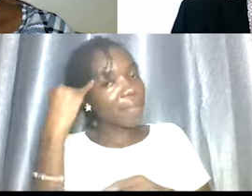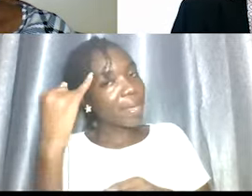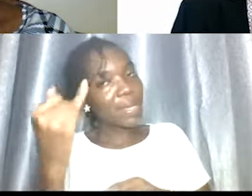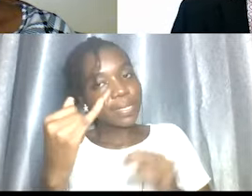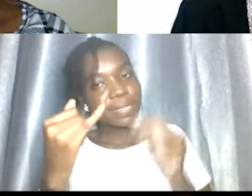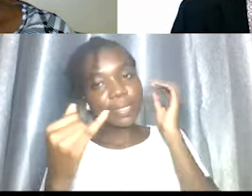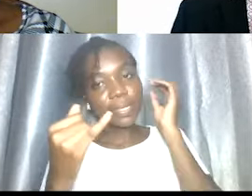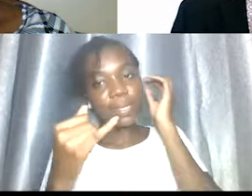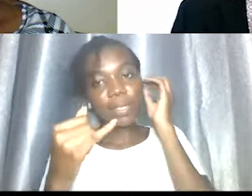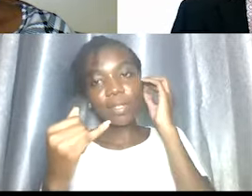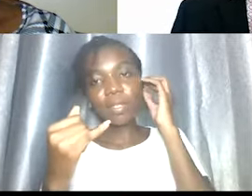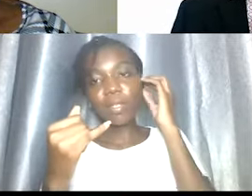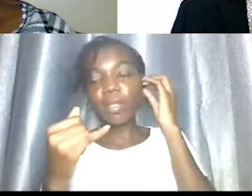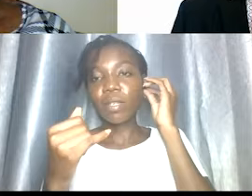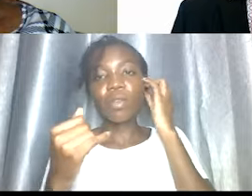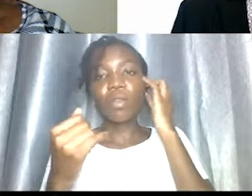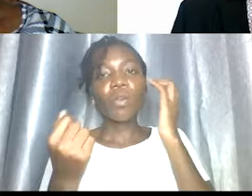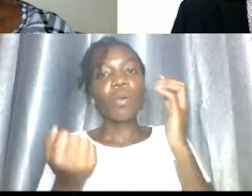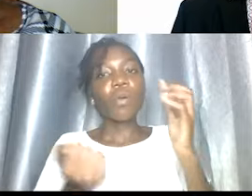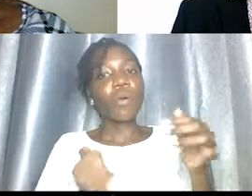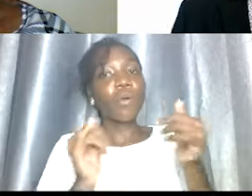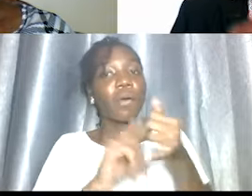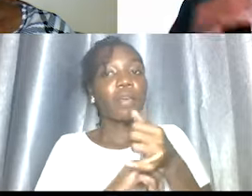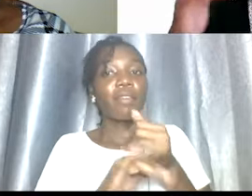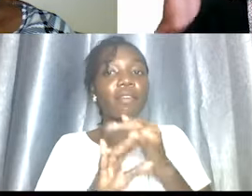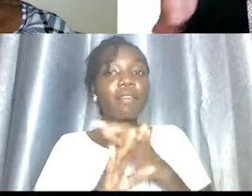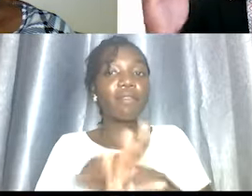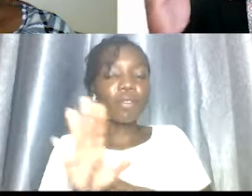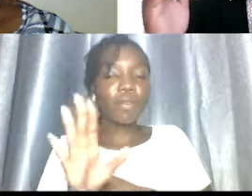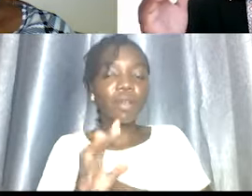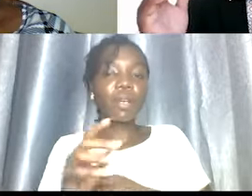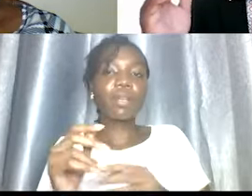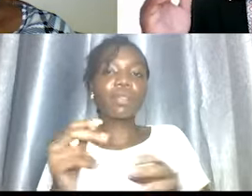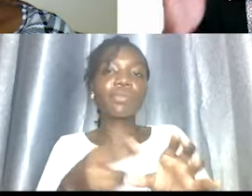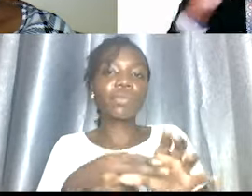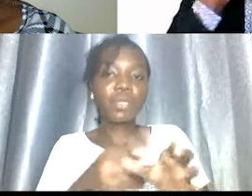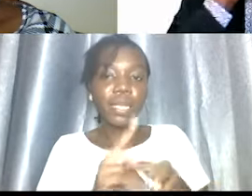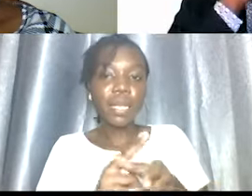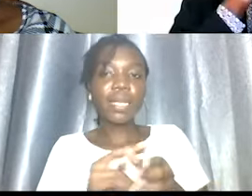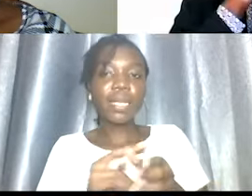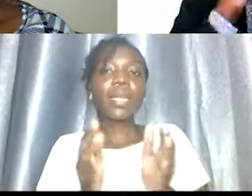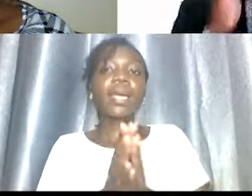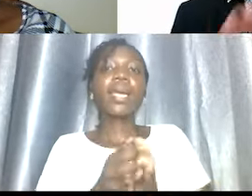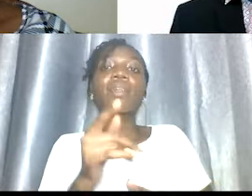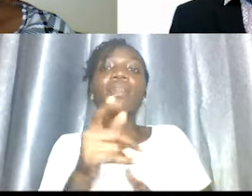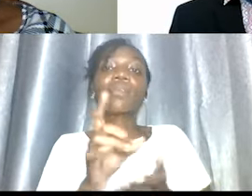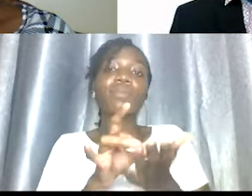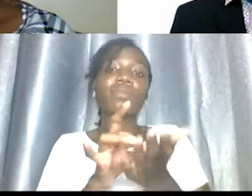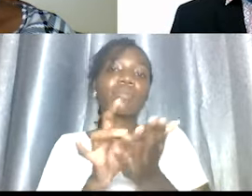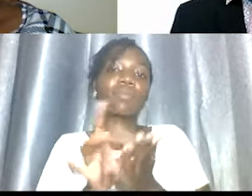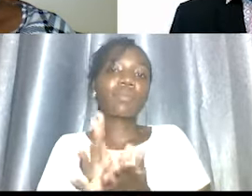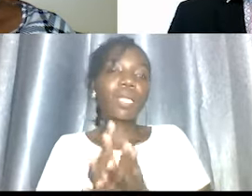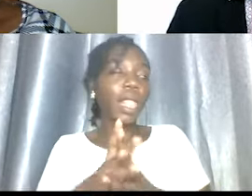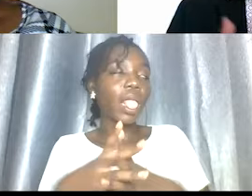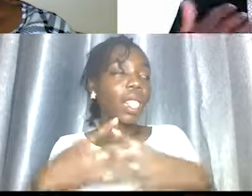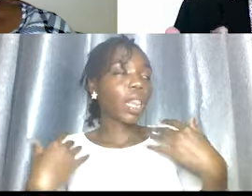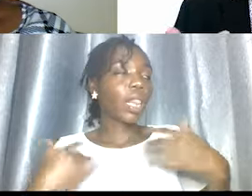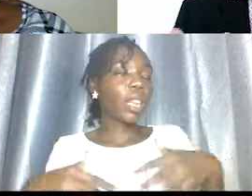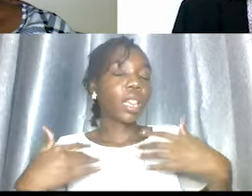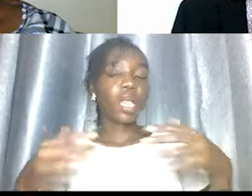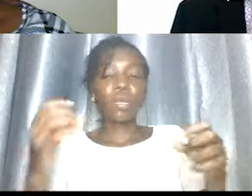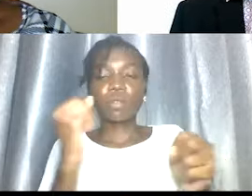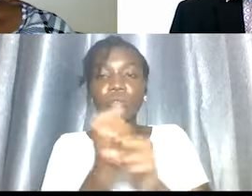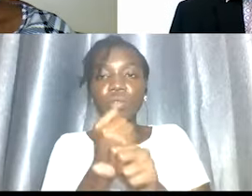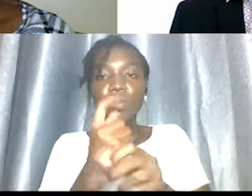wife resigned to pursue her education. You just got fired. What in the world am I going to do? That is when I